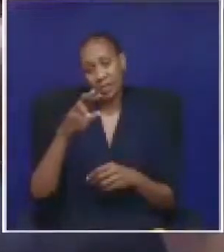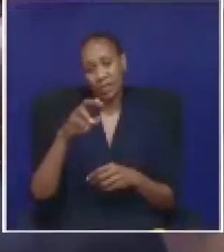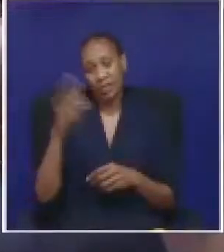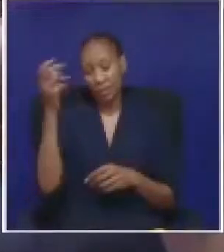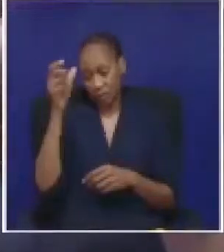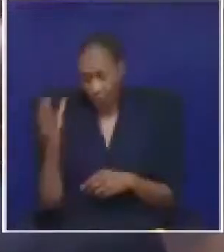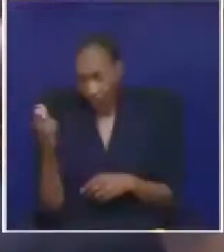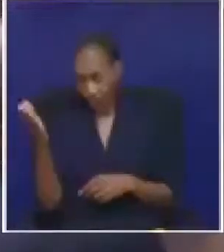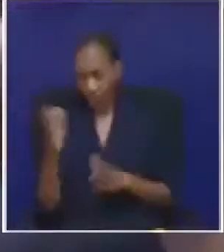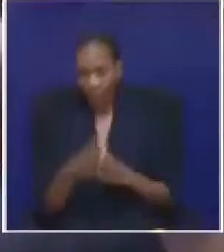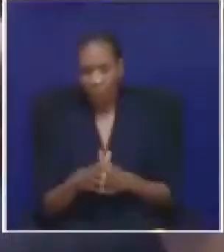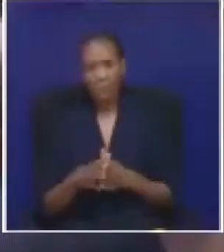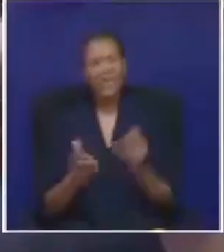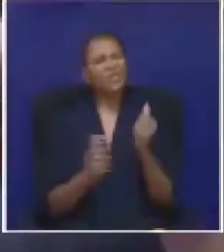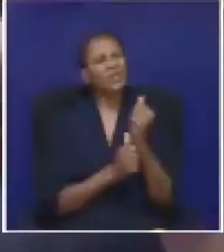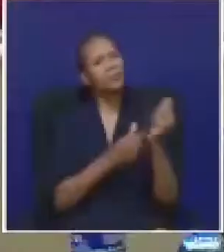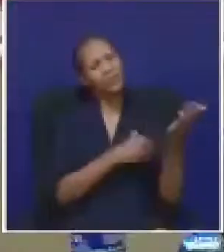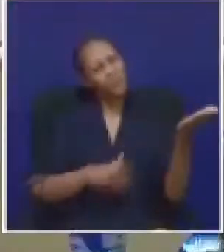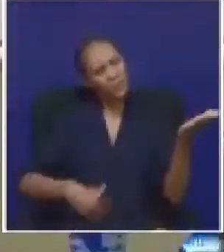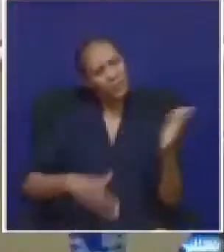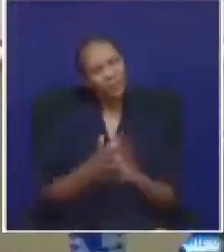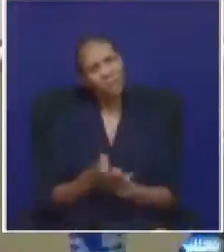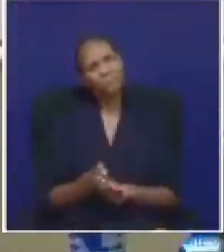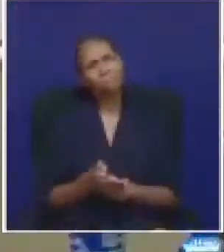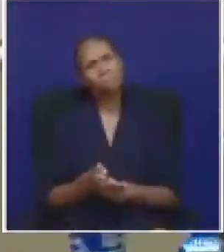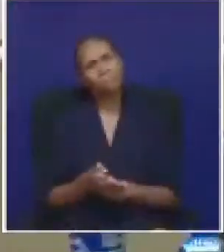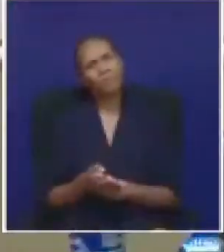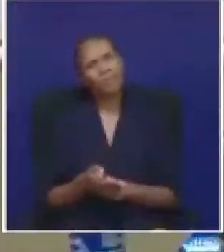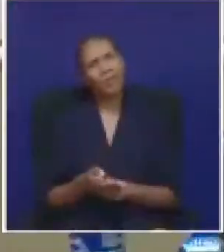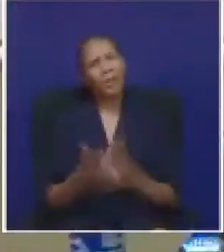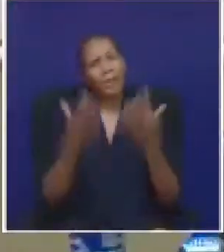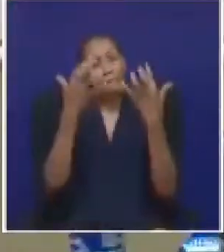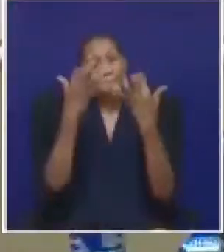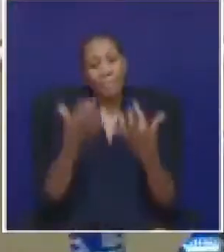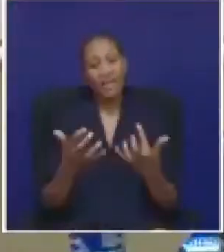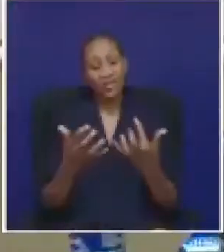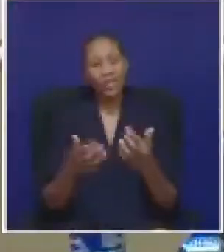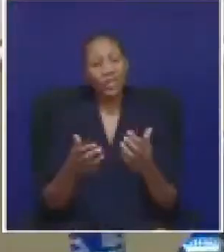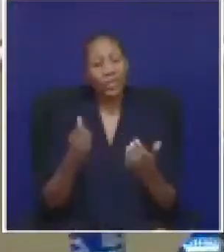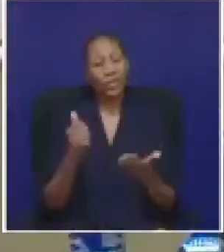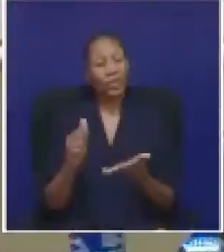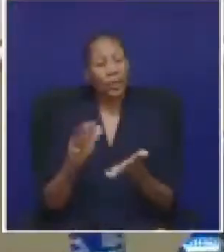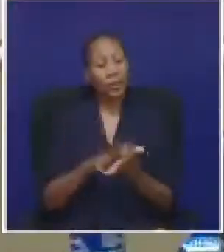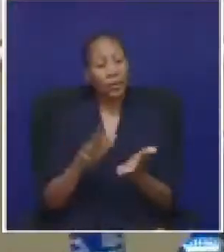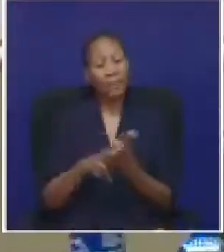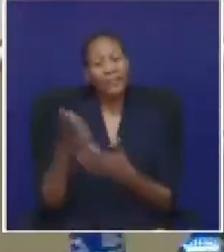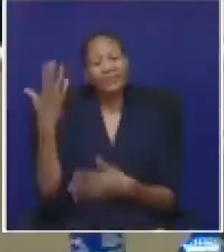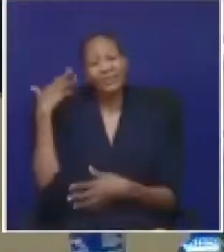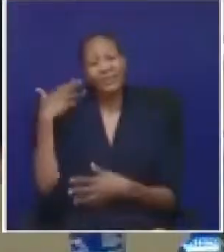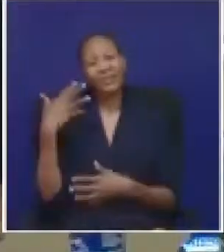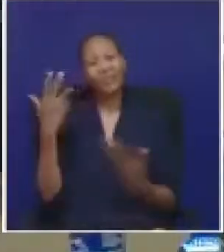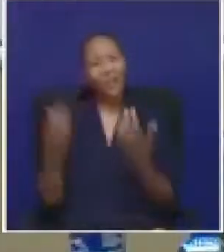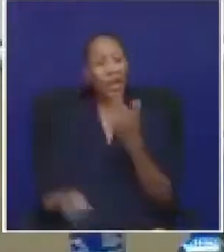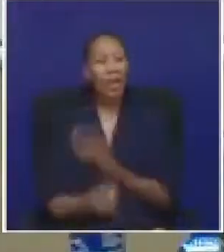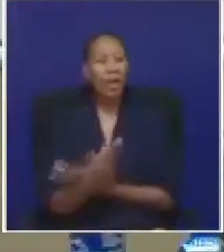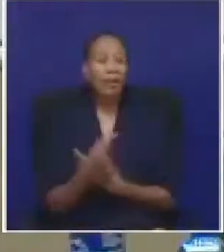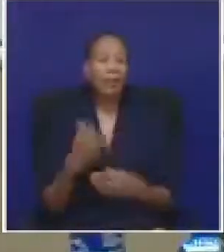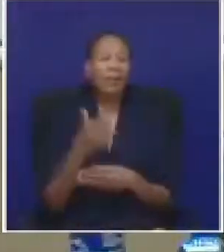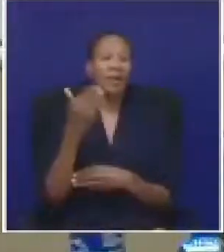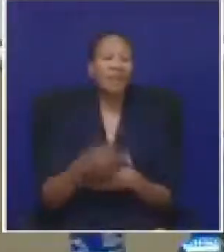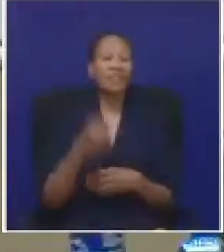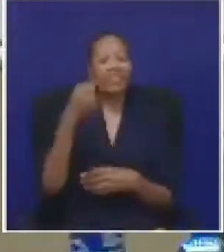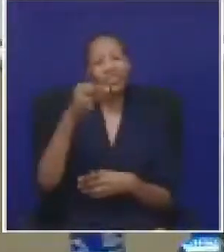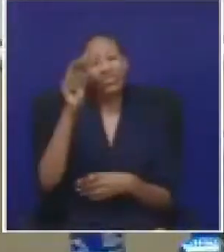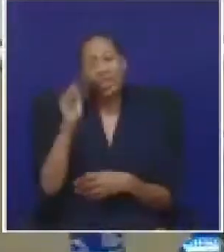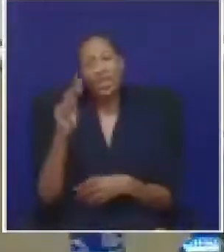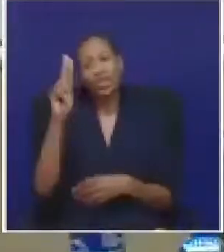Speaker, Honorable Deputy President, the previous budget impasse came about because GNU partners couldn't agree